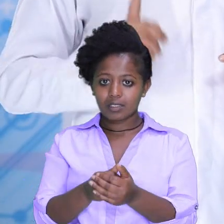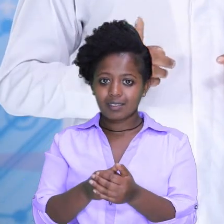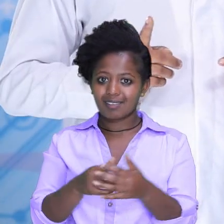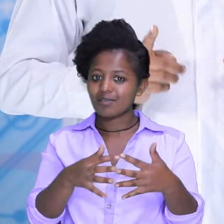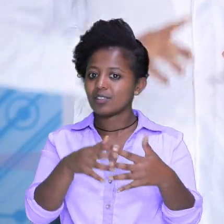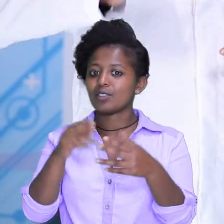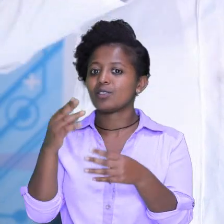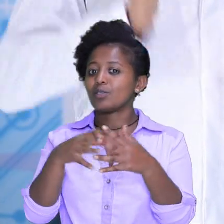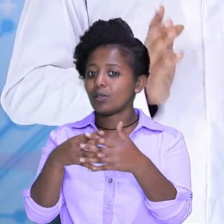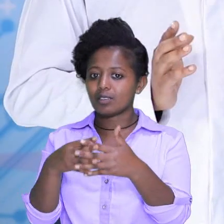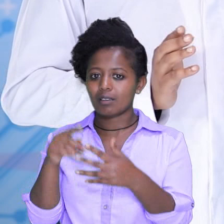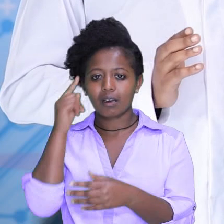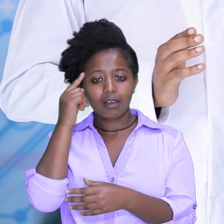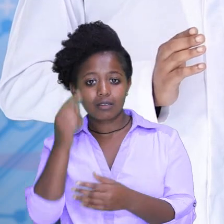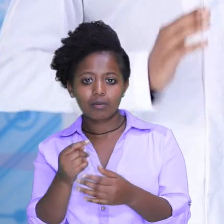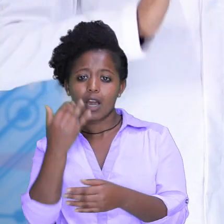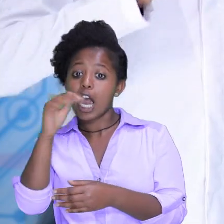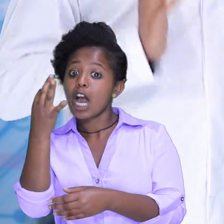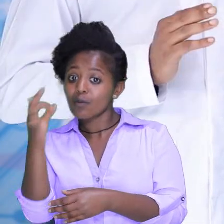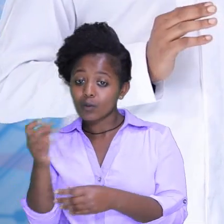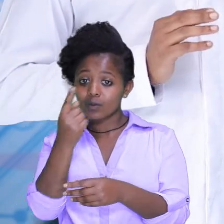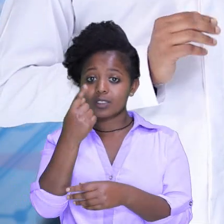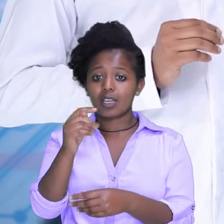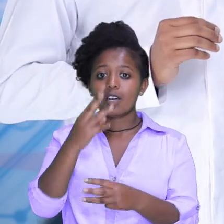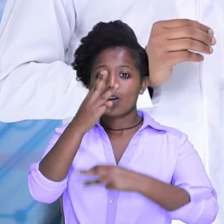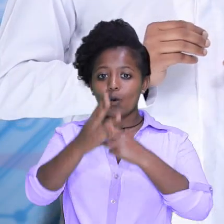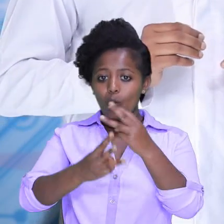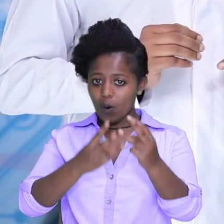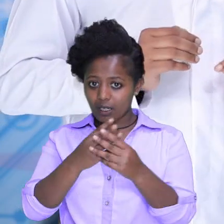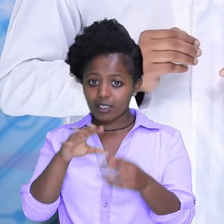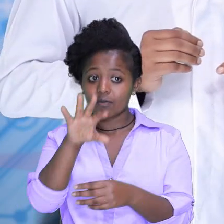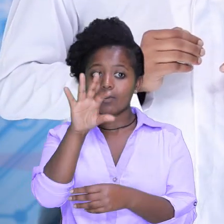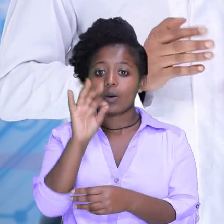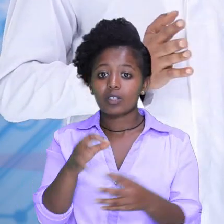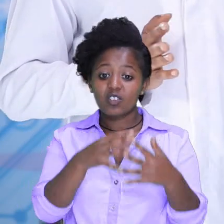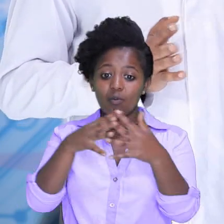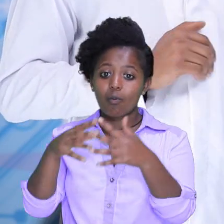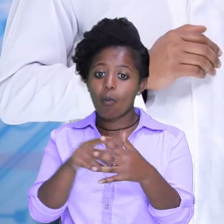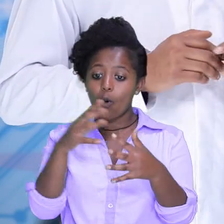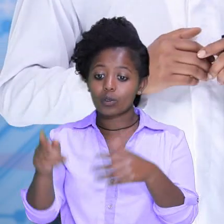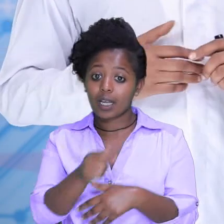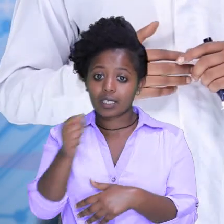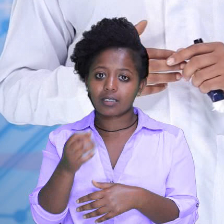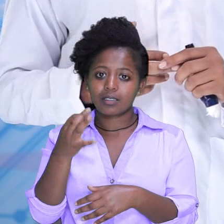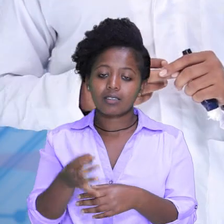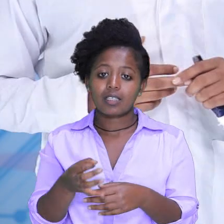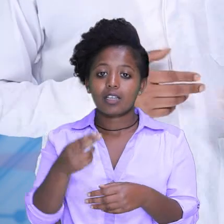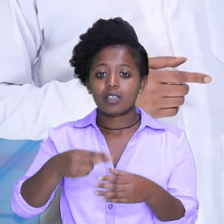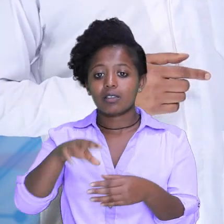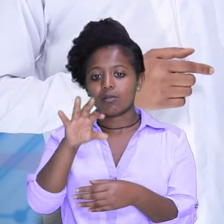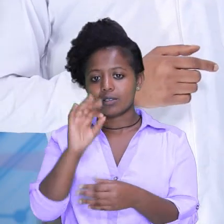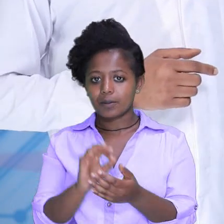USA. Mind you, half of world total vehicles found in USA. The other development of